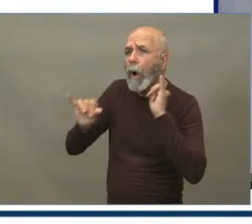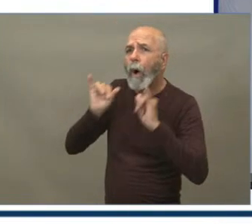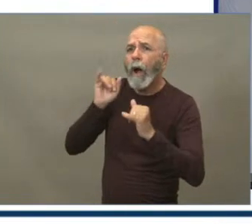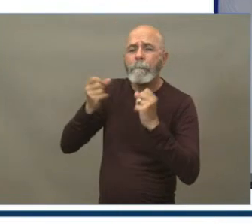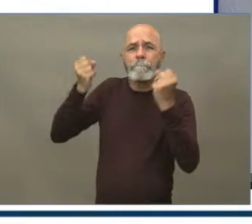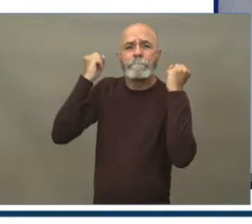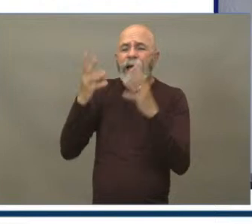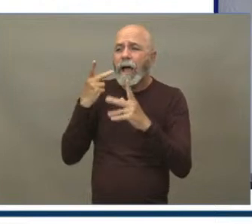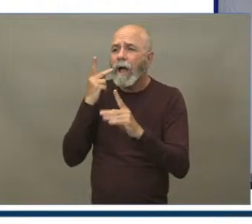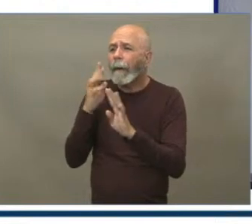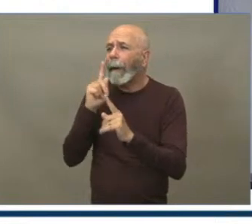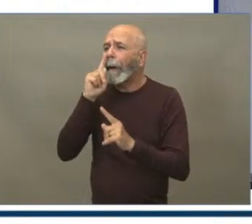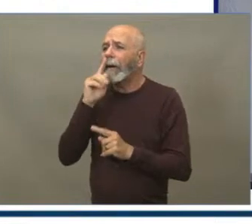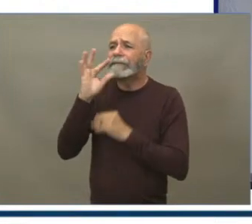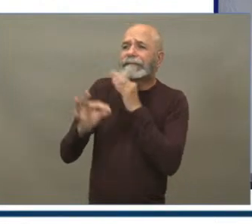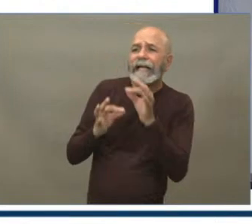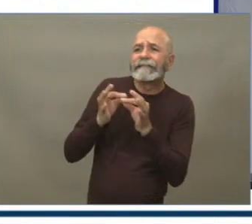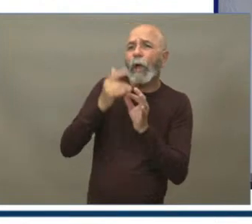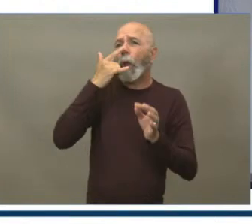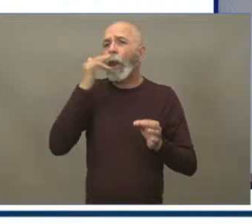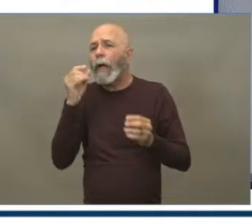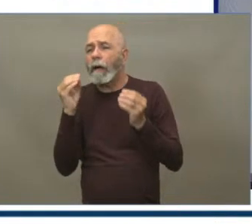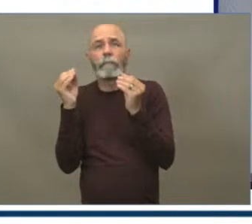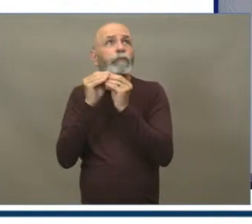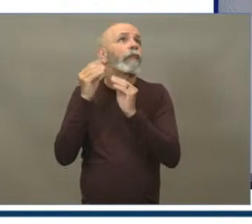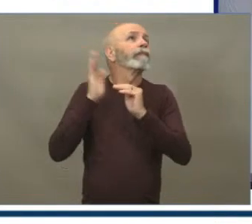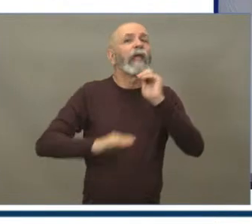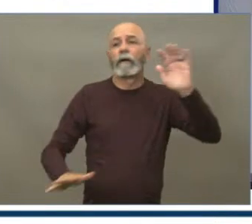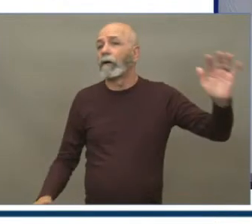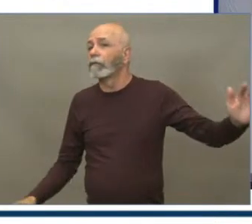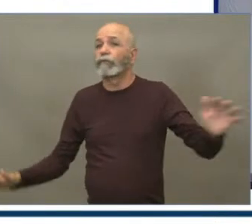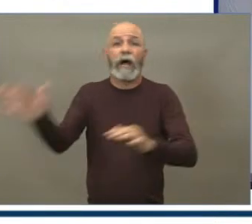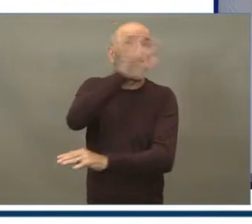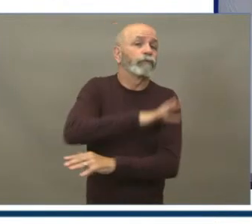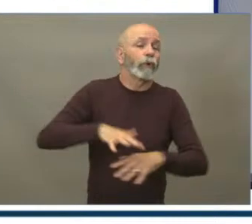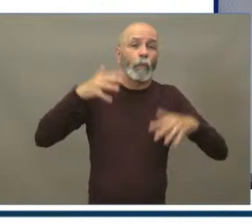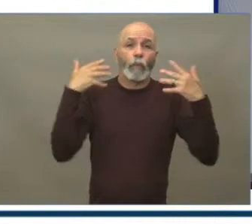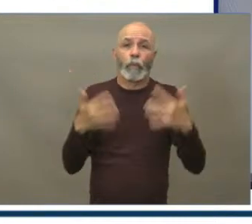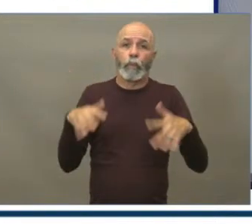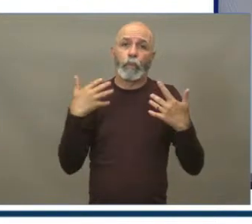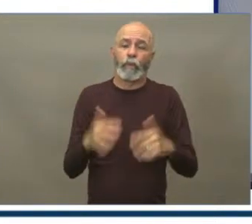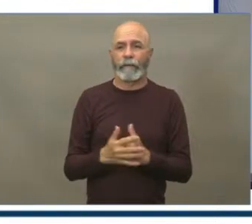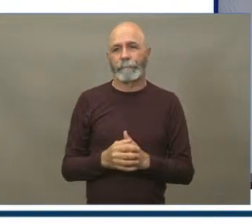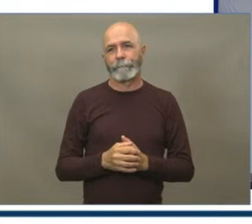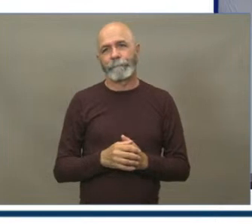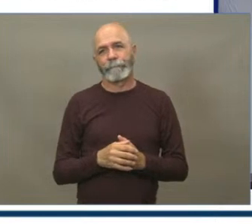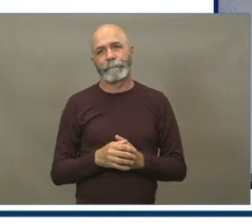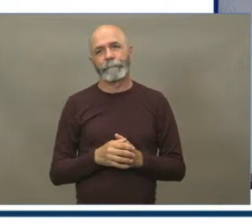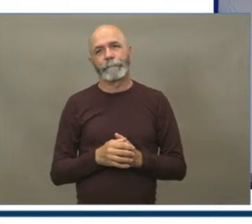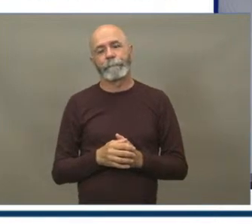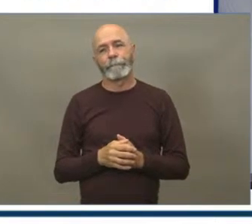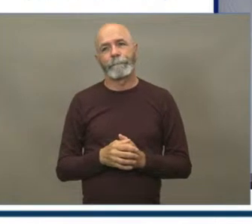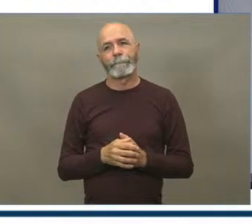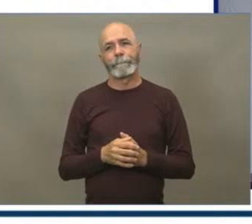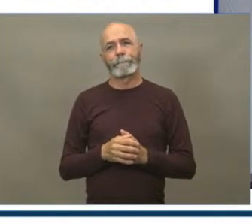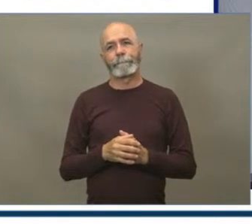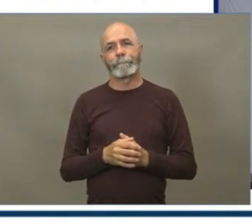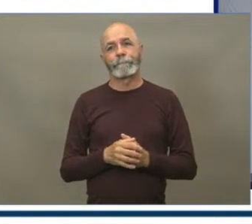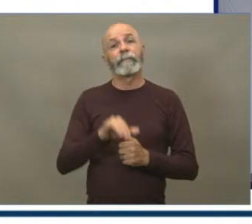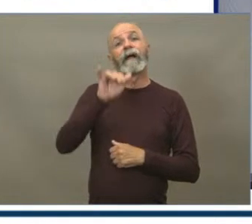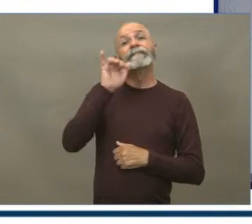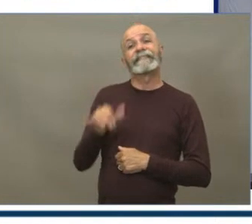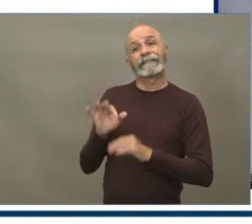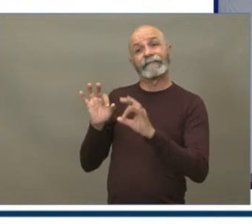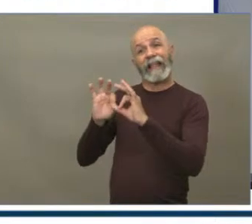doing, more than the national average. I do want to send my regards out to those families that